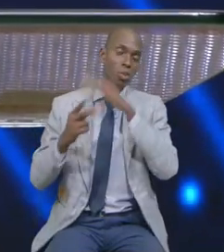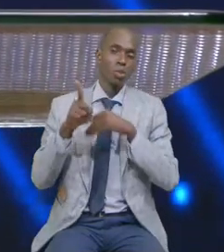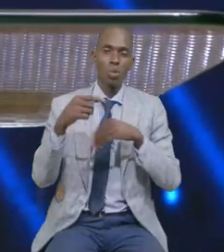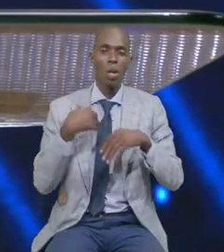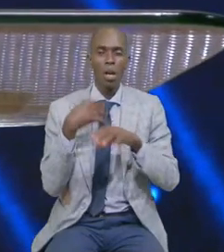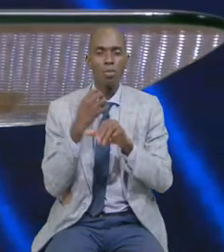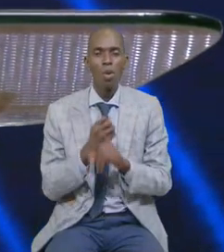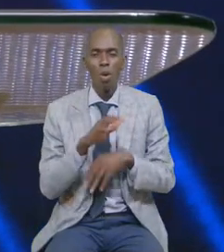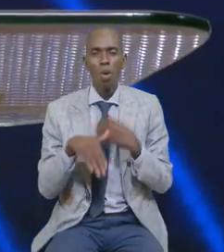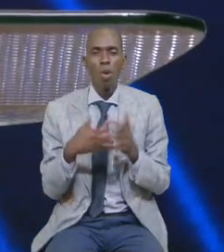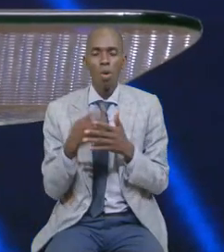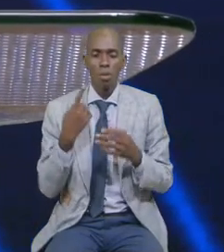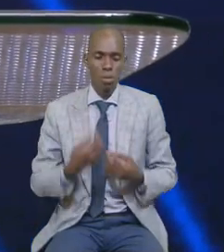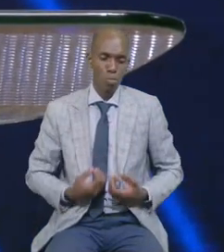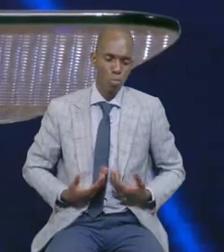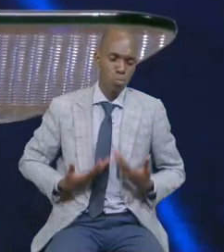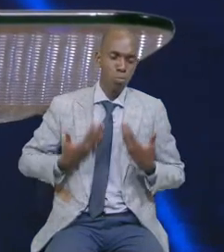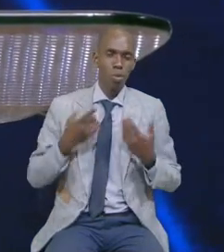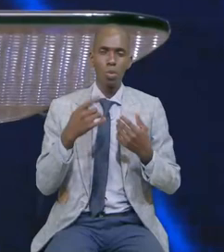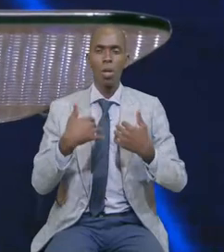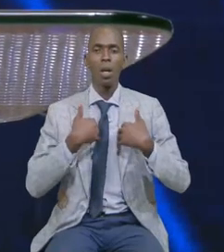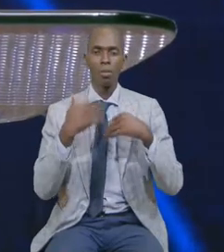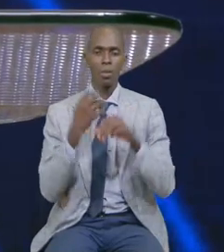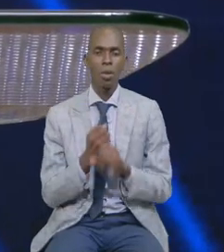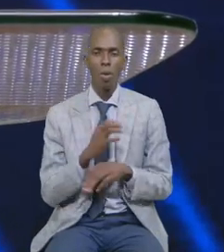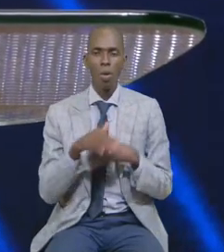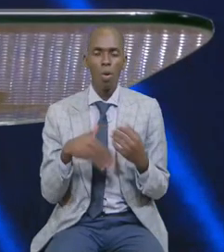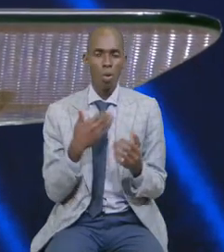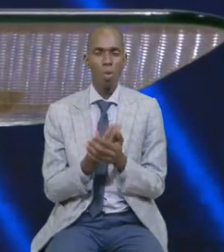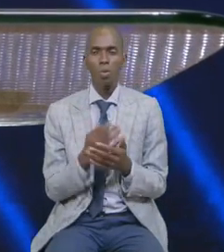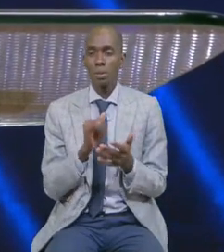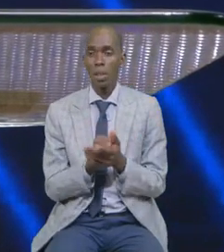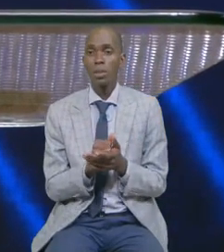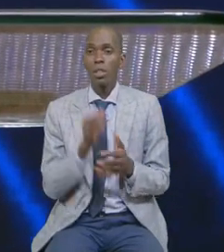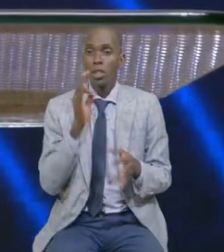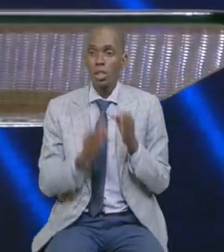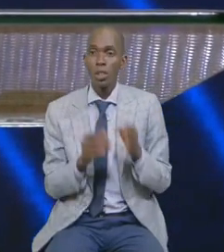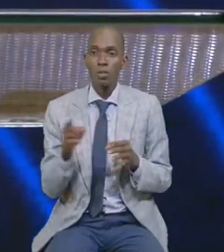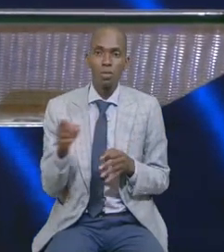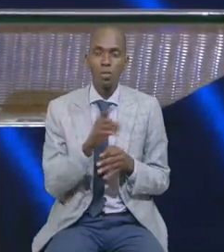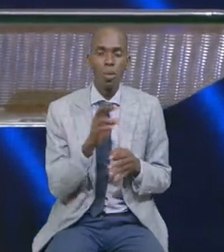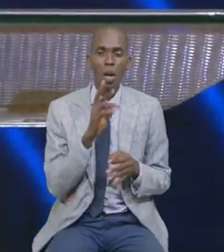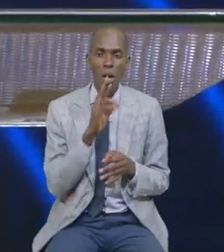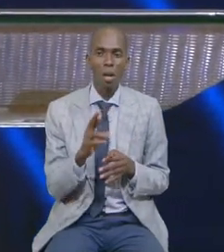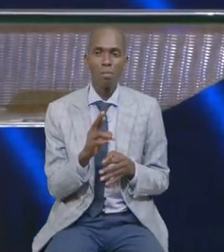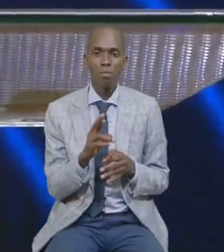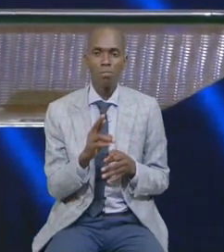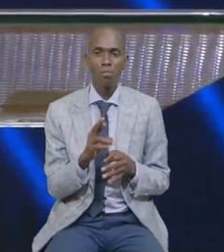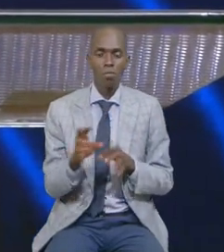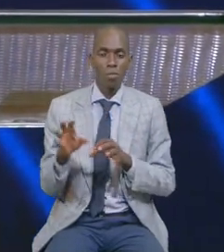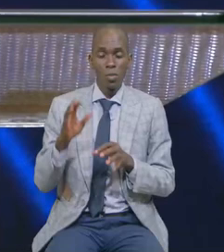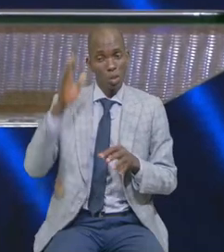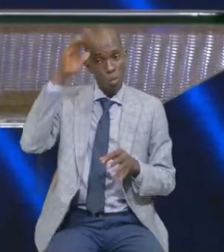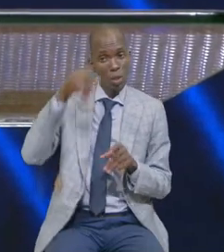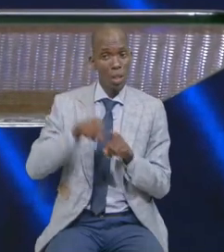the aspirations you have, all the ambition you have. If you reach it like this, I'll cut them short. I'll cancel them.